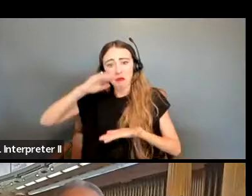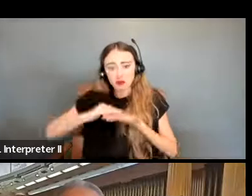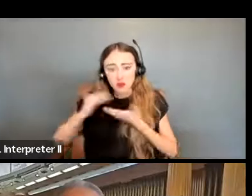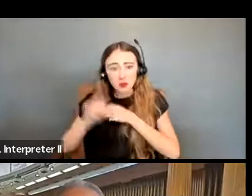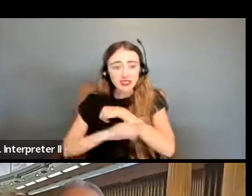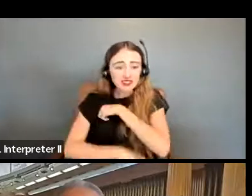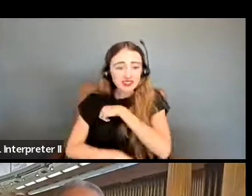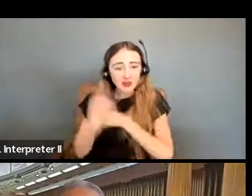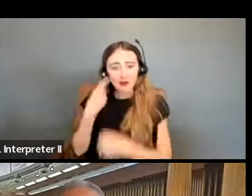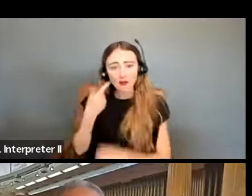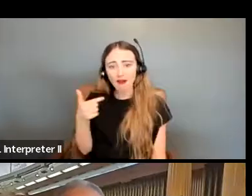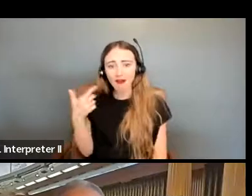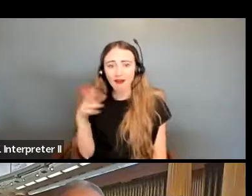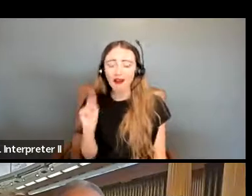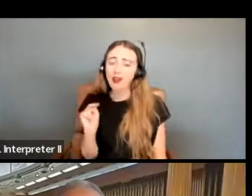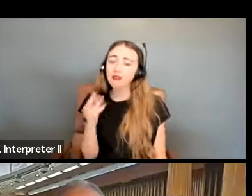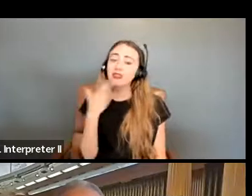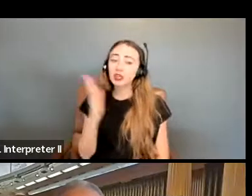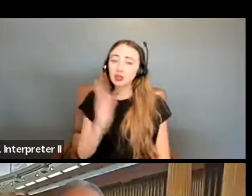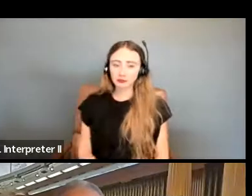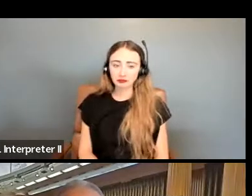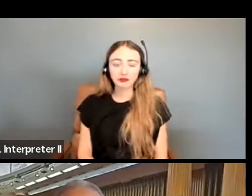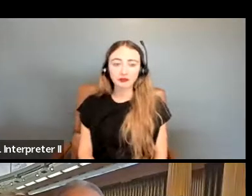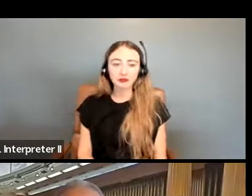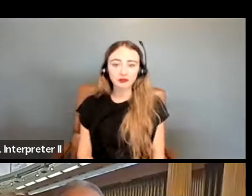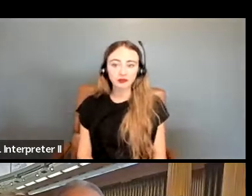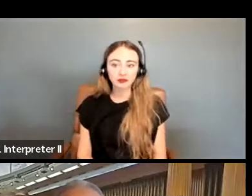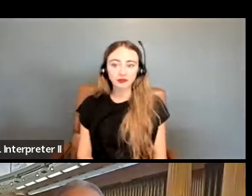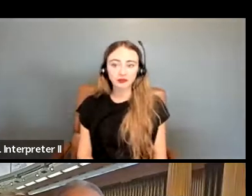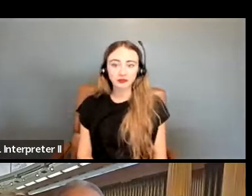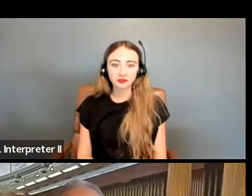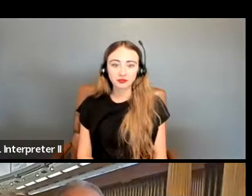sentences for guns. Thank you.